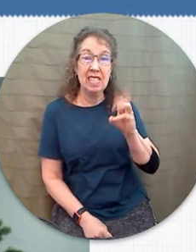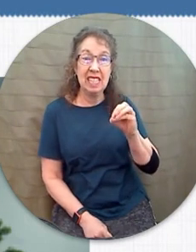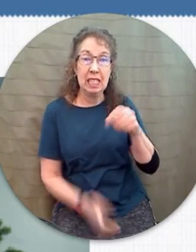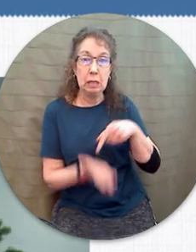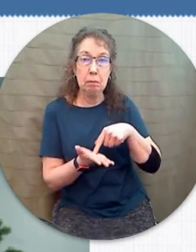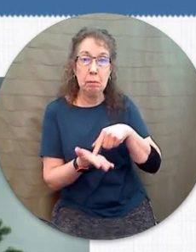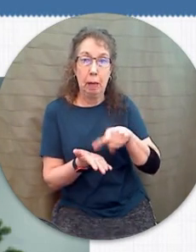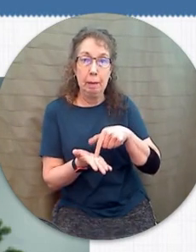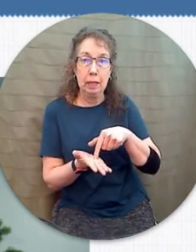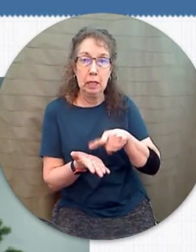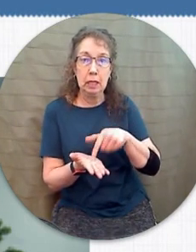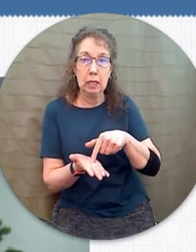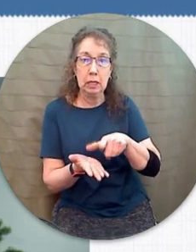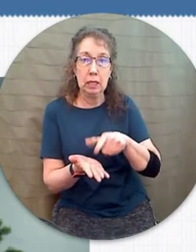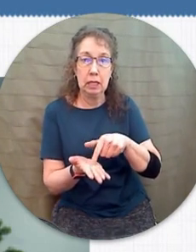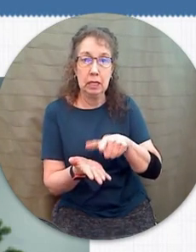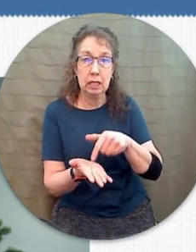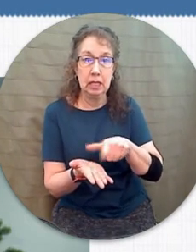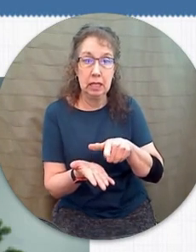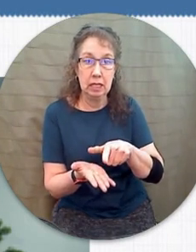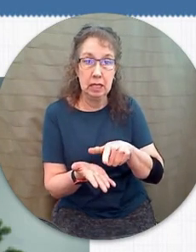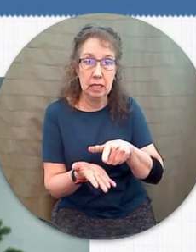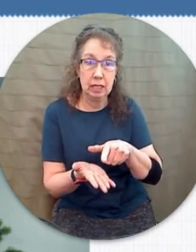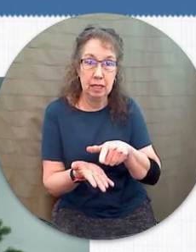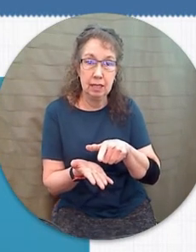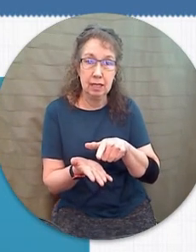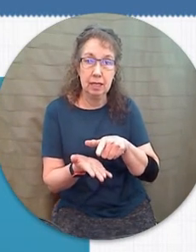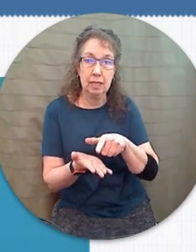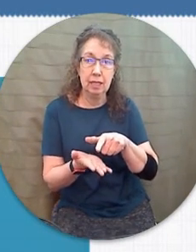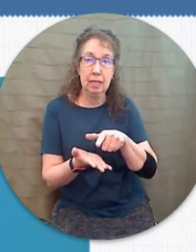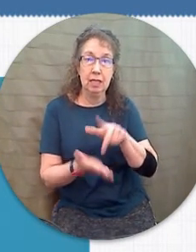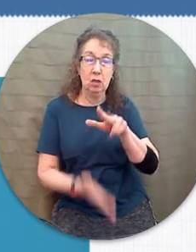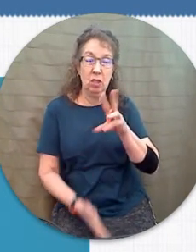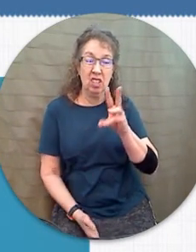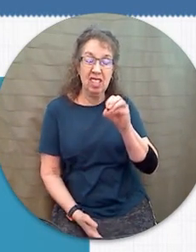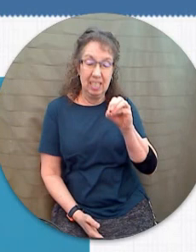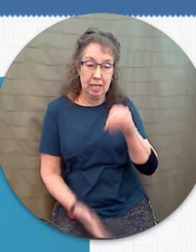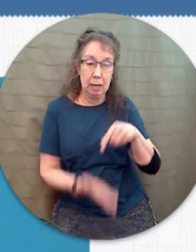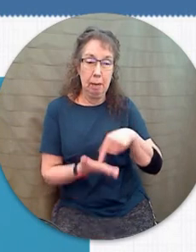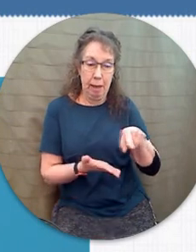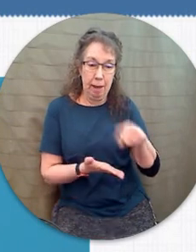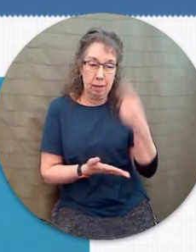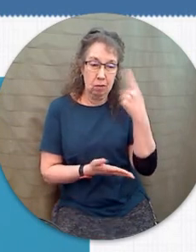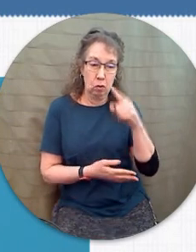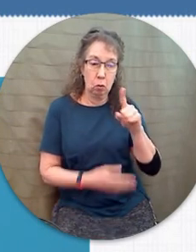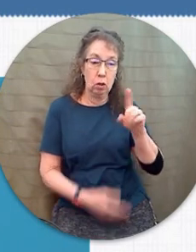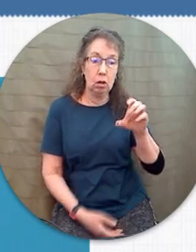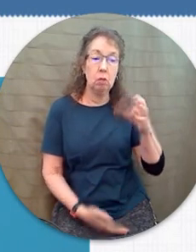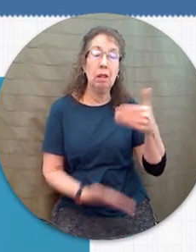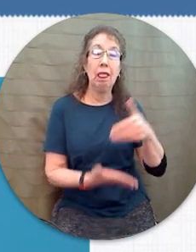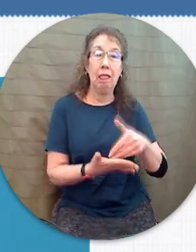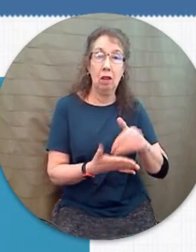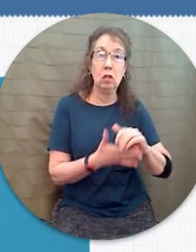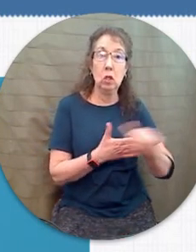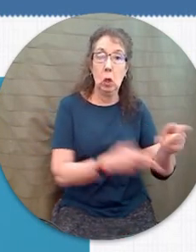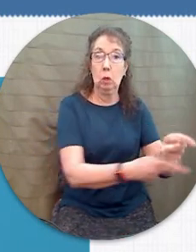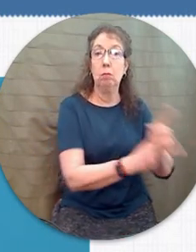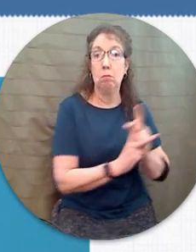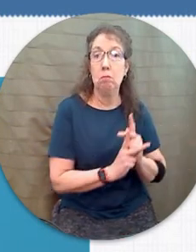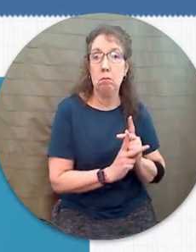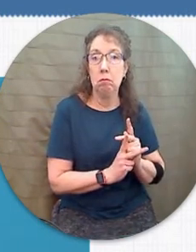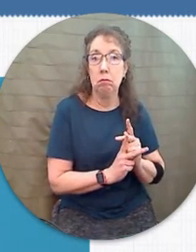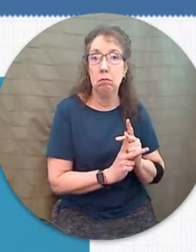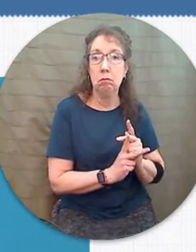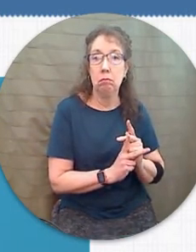payments. So you're going to have 360 payments if you have a $100,000 mortgage that you use to